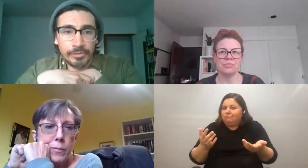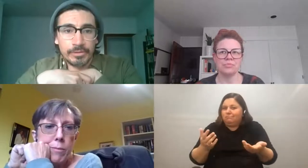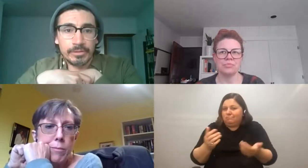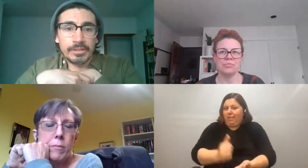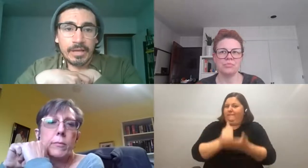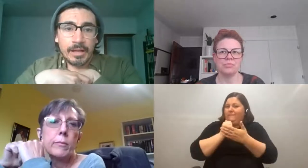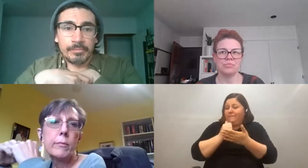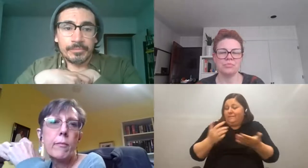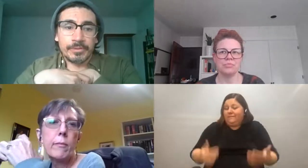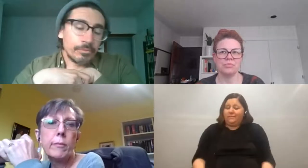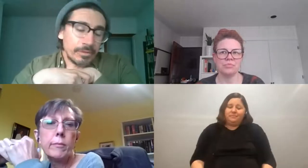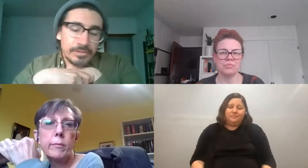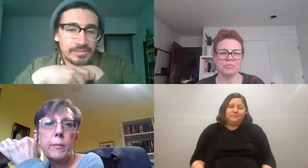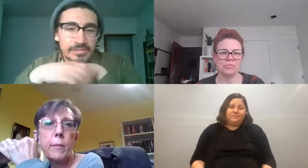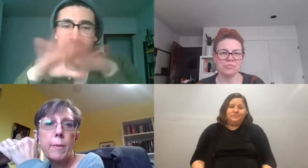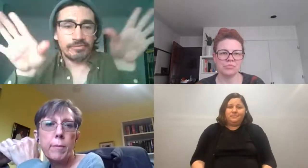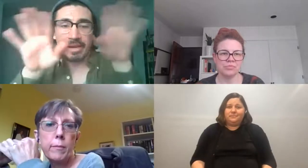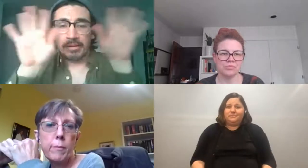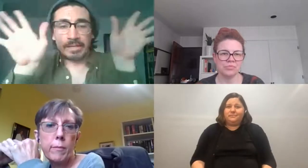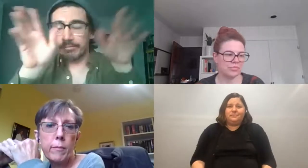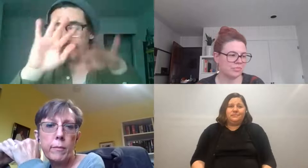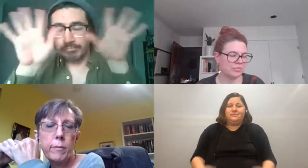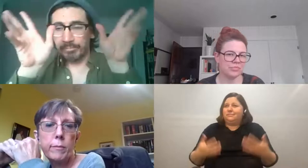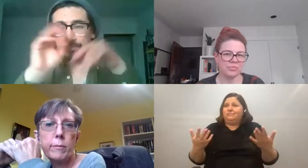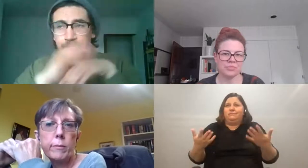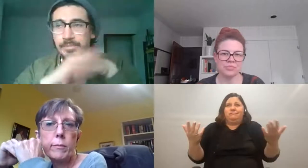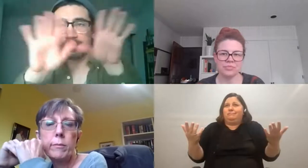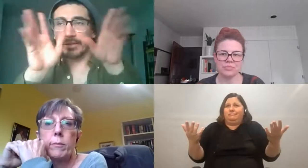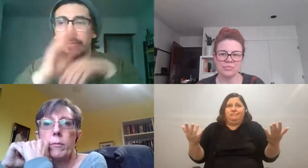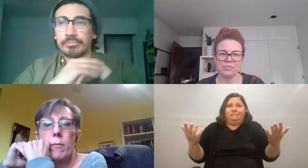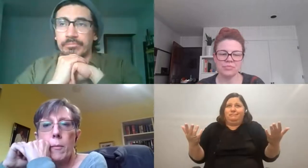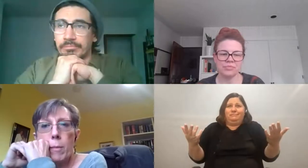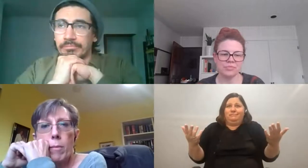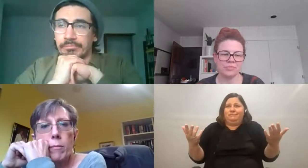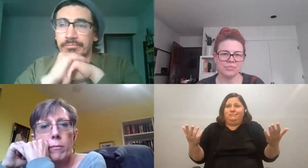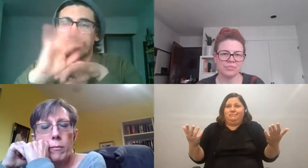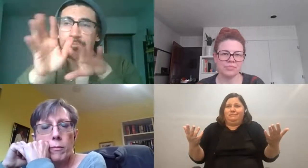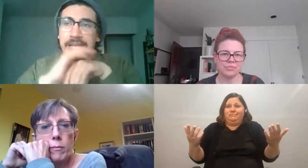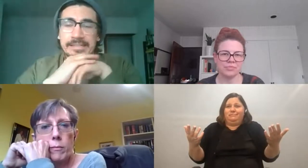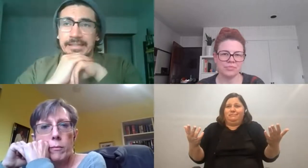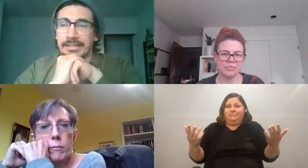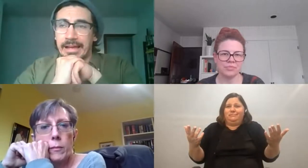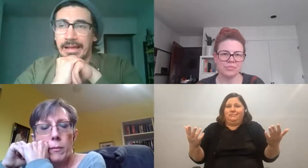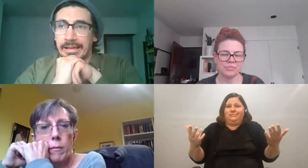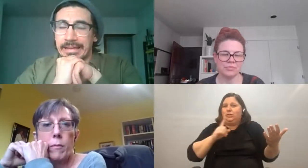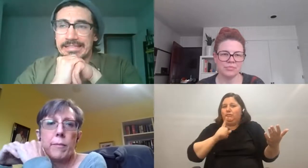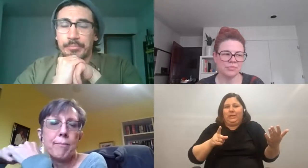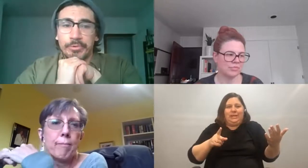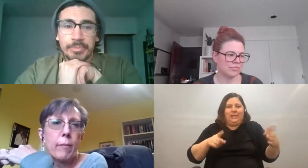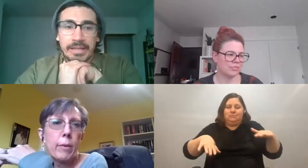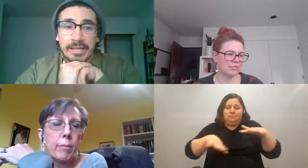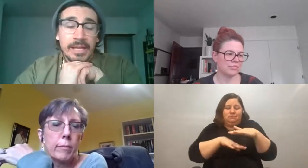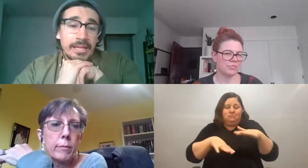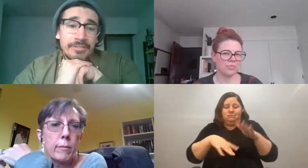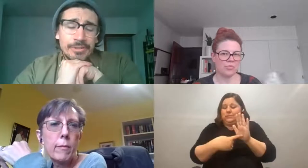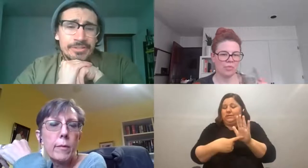helpful um so just as very you know basic uh example